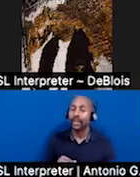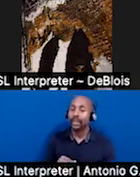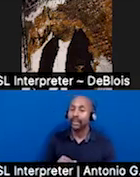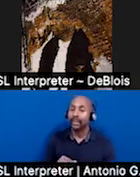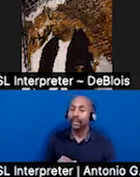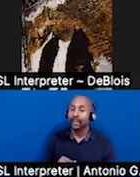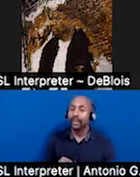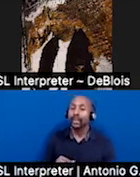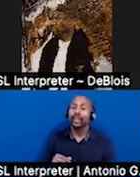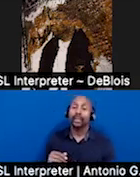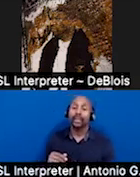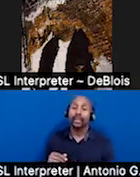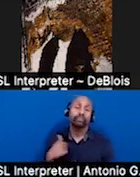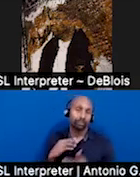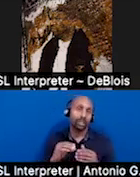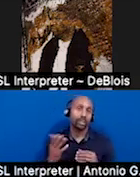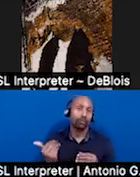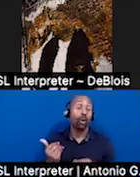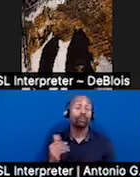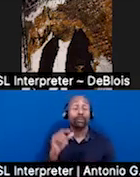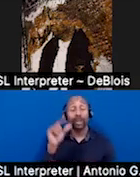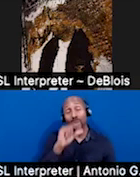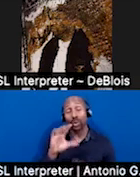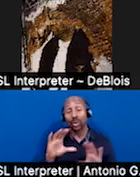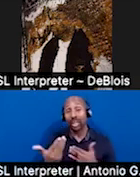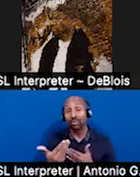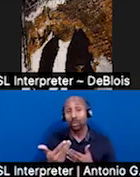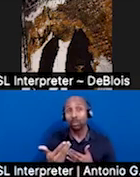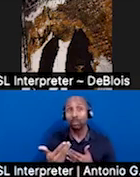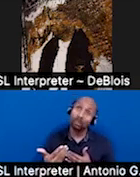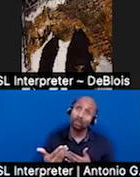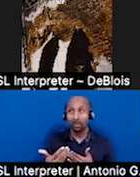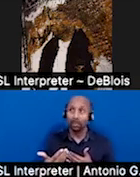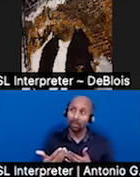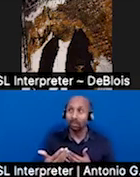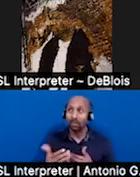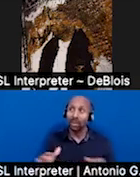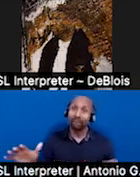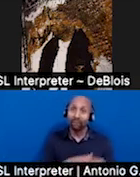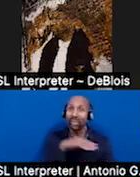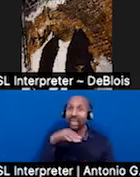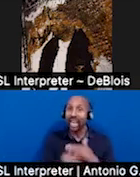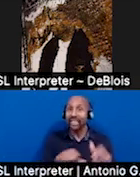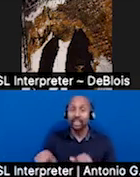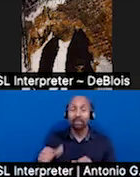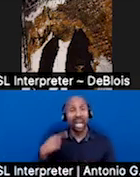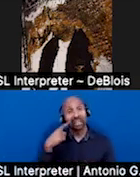And as I say, Google Classroom probably is completely accessible, though I don't